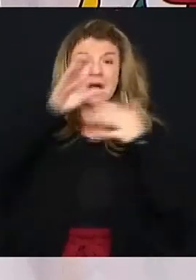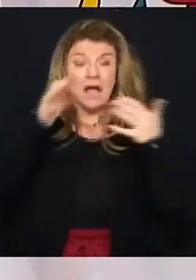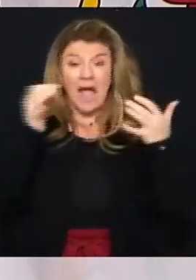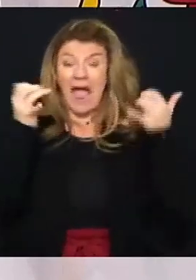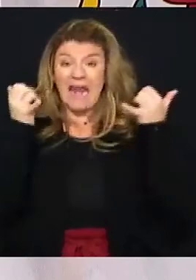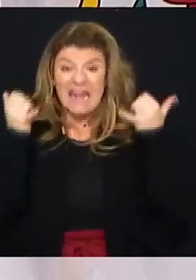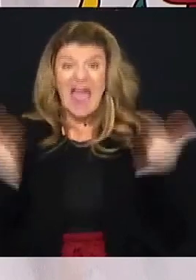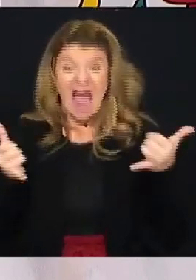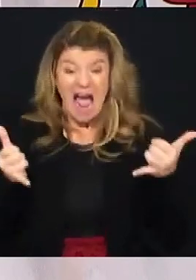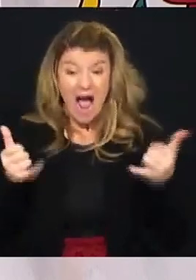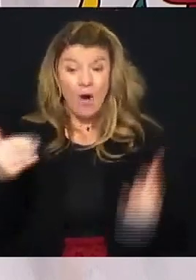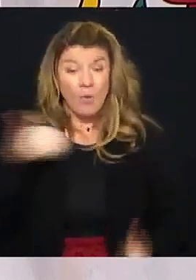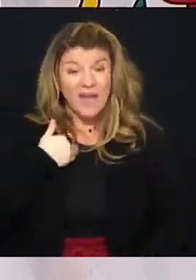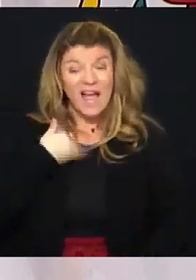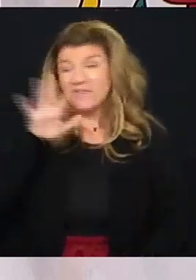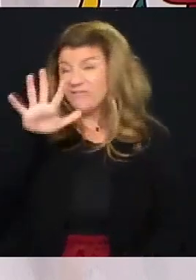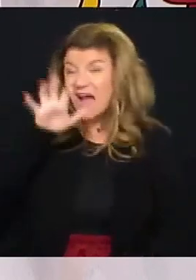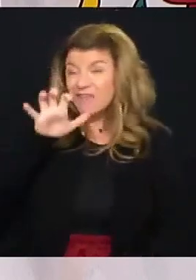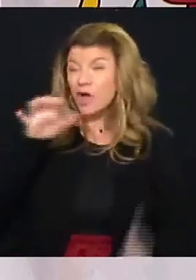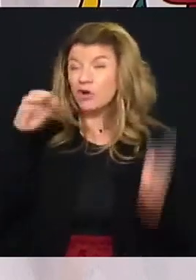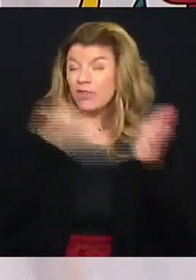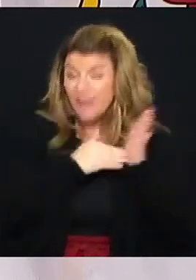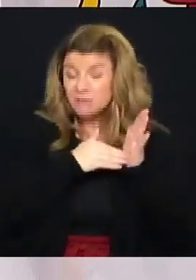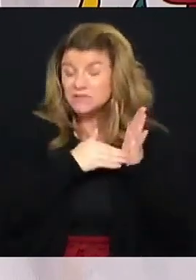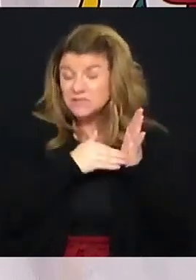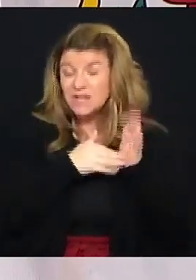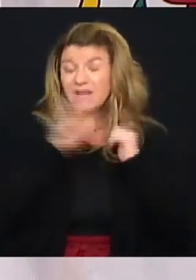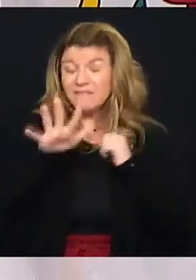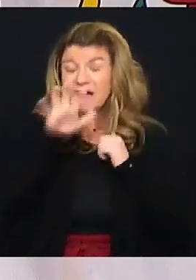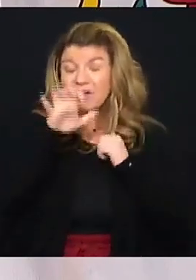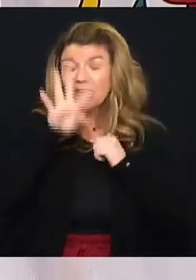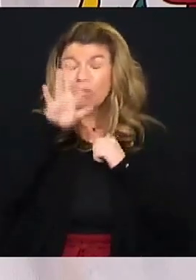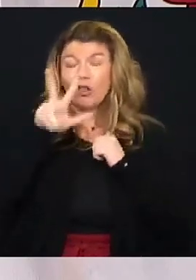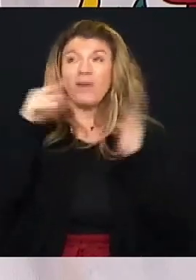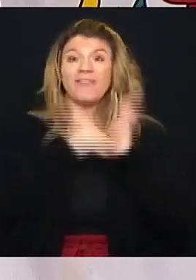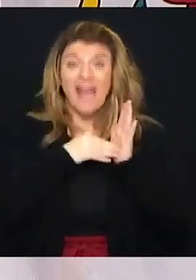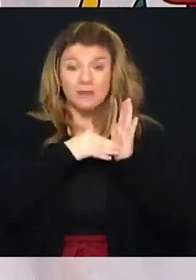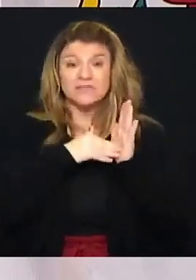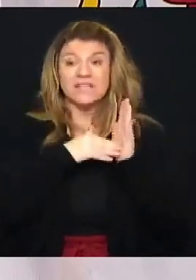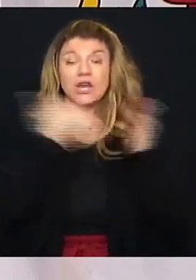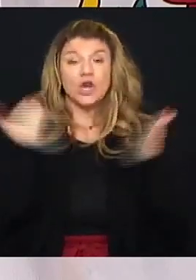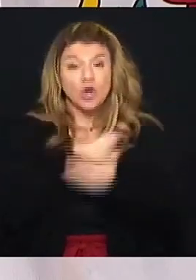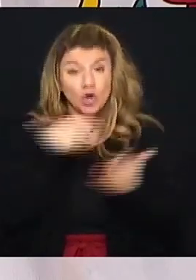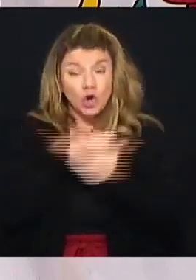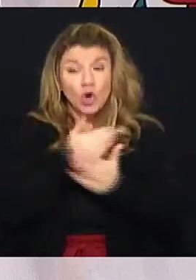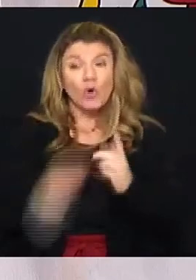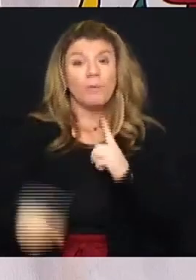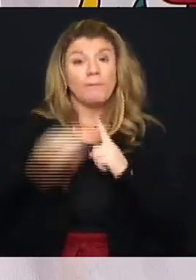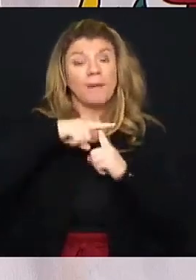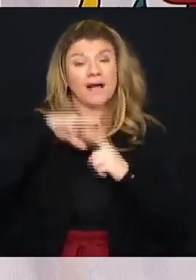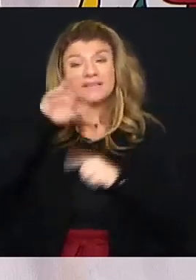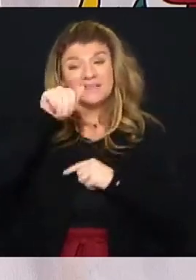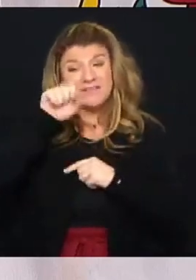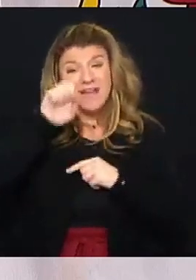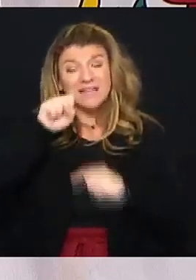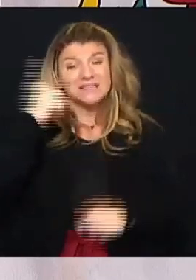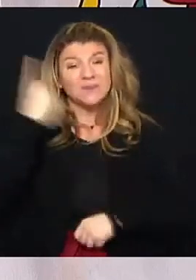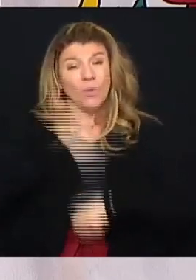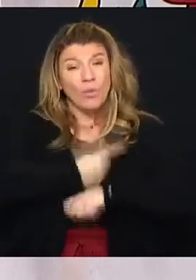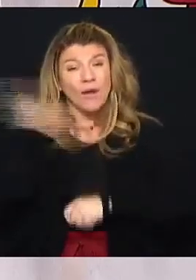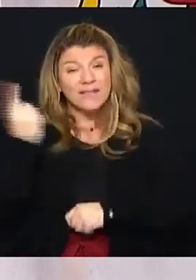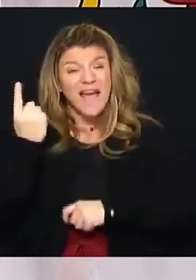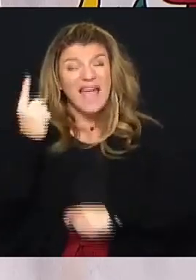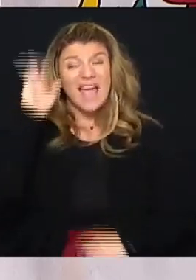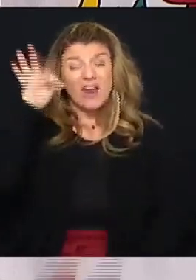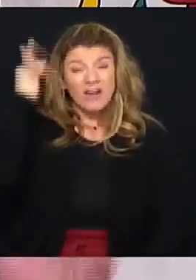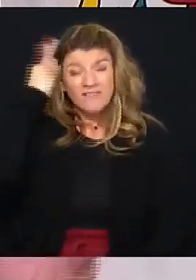And now all of a sudden we've got 500,000, 543,000 new COVID cases in a day. And